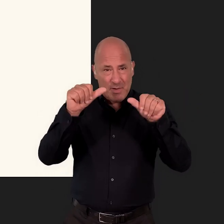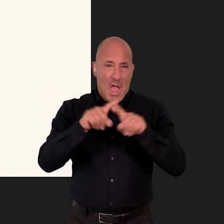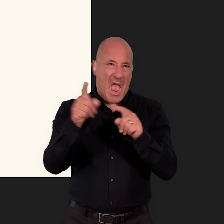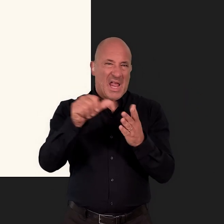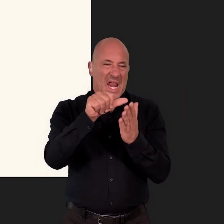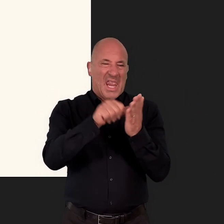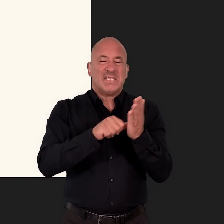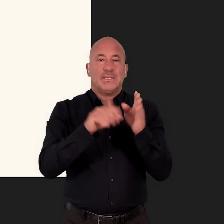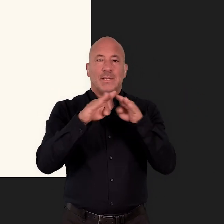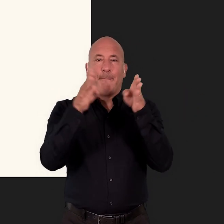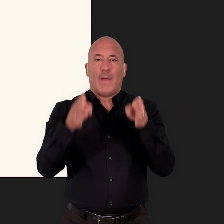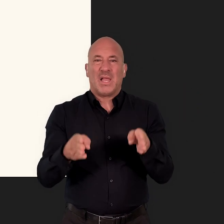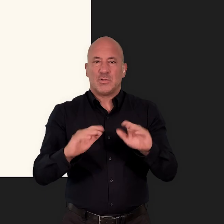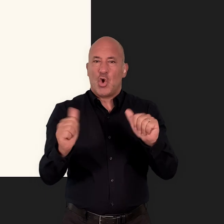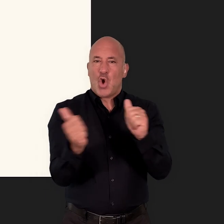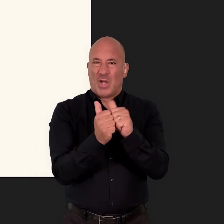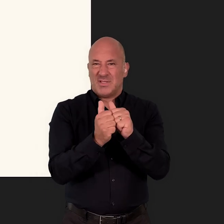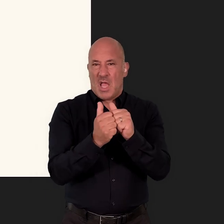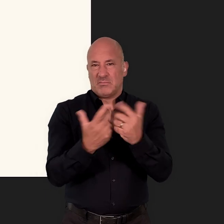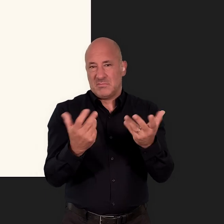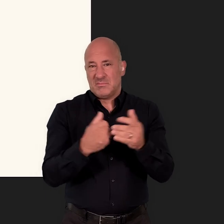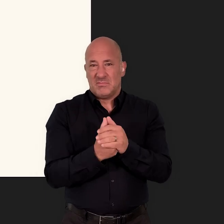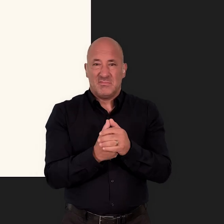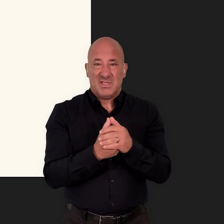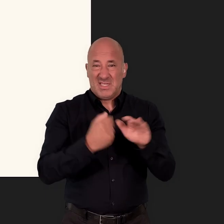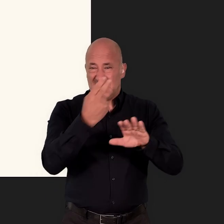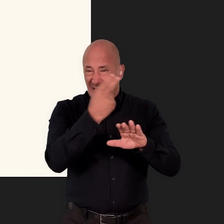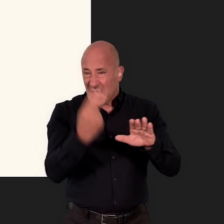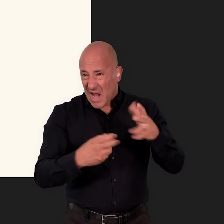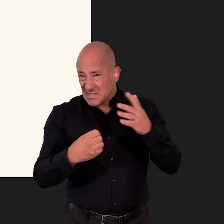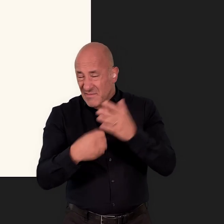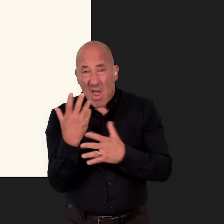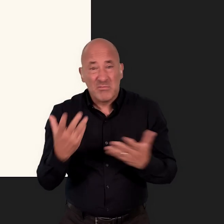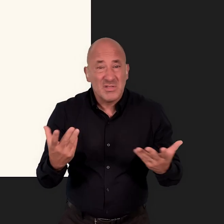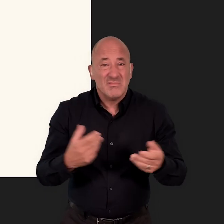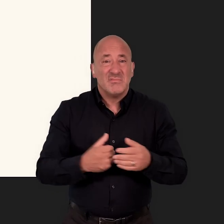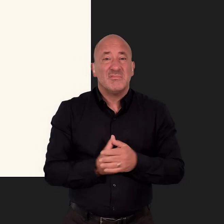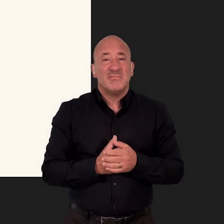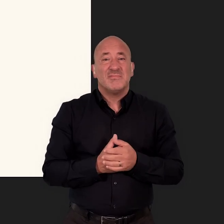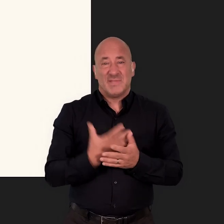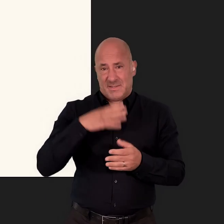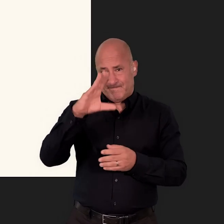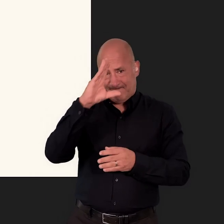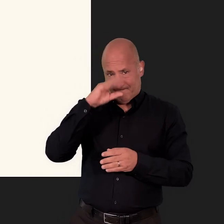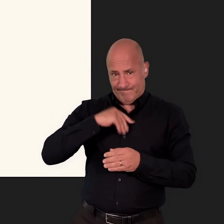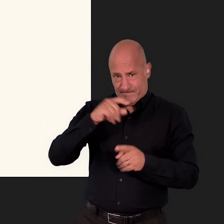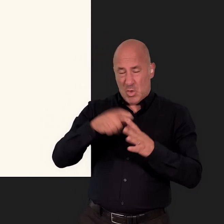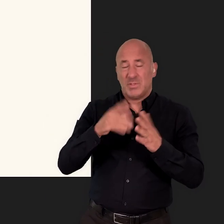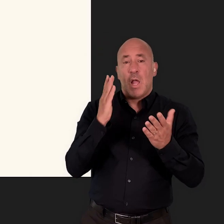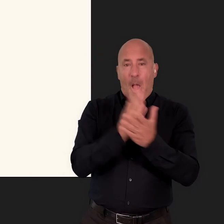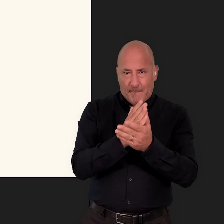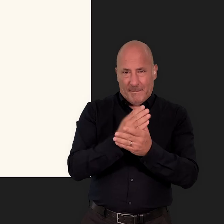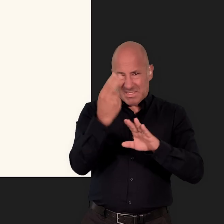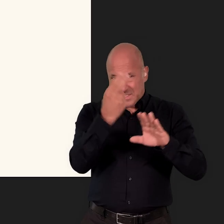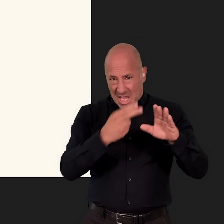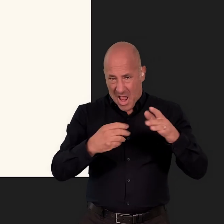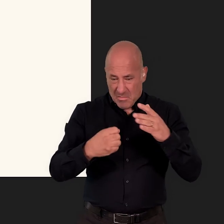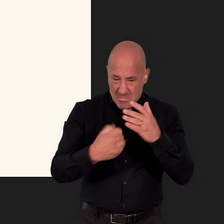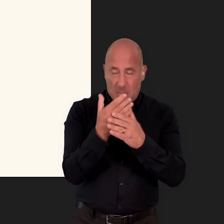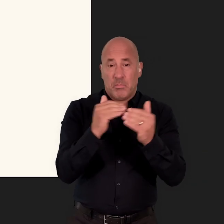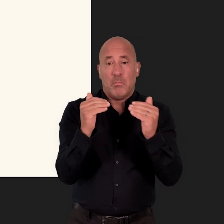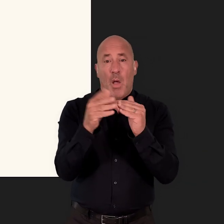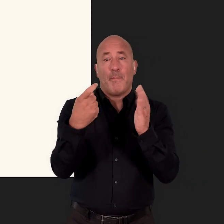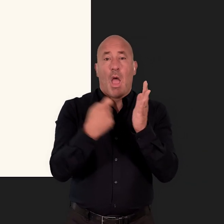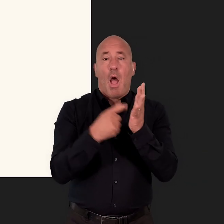statutory approvals, for example, listed building consent, design development. You will need to confirm your project is developed